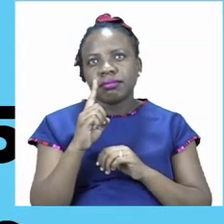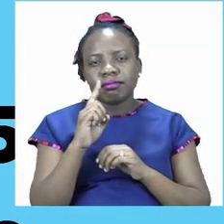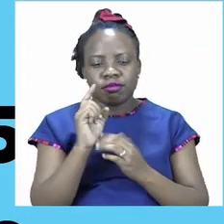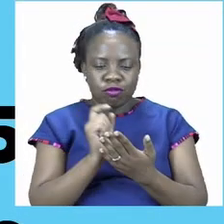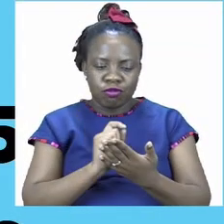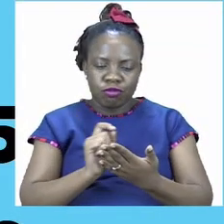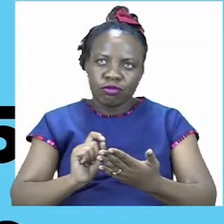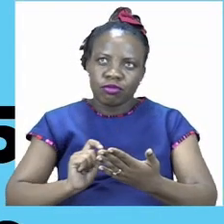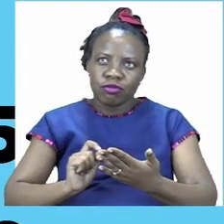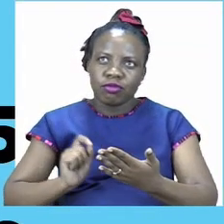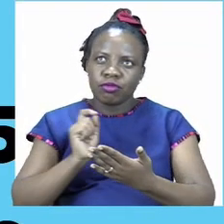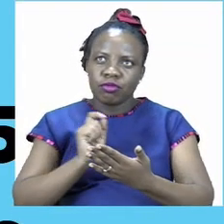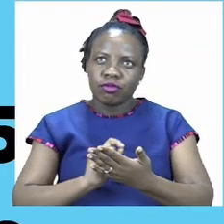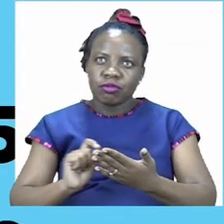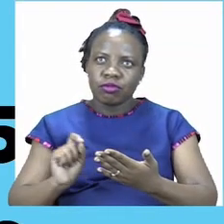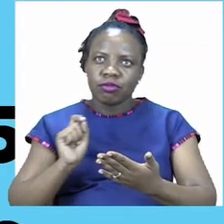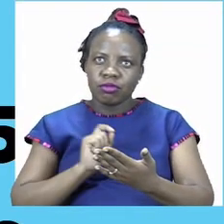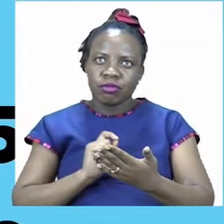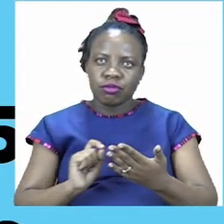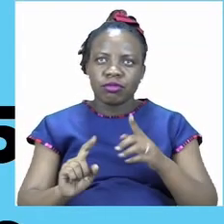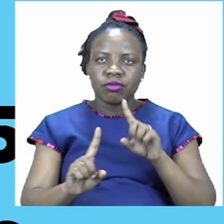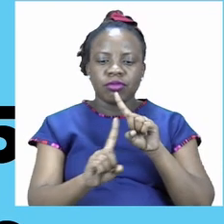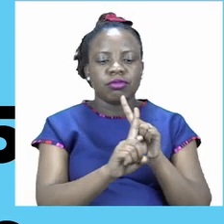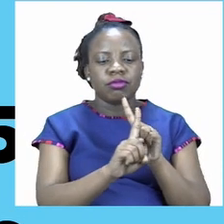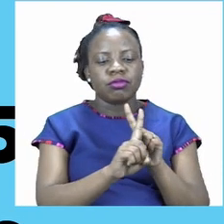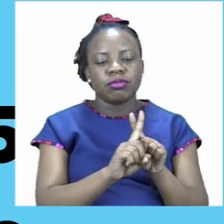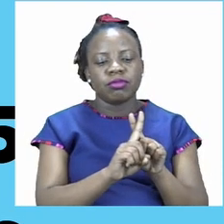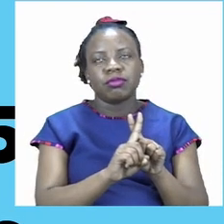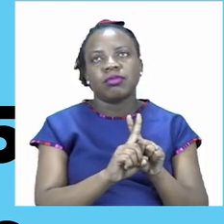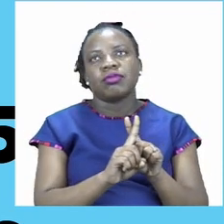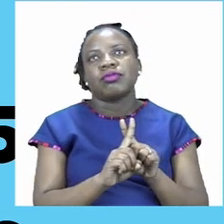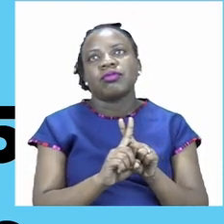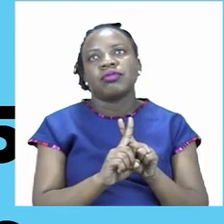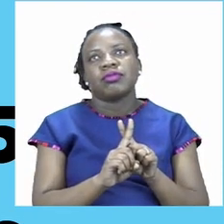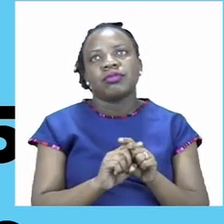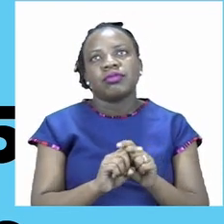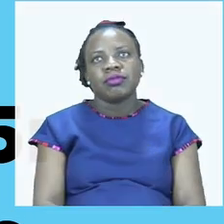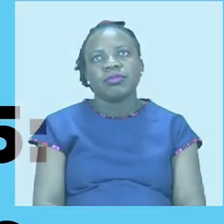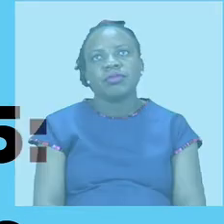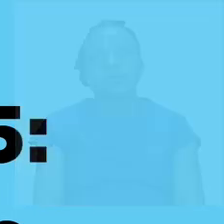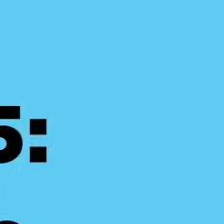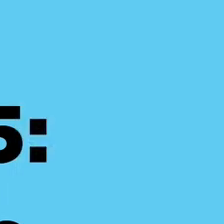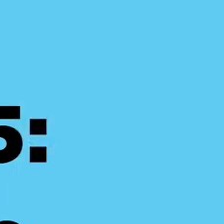creative writing and multiplication.